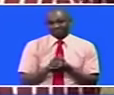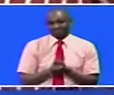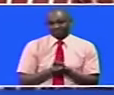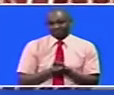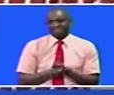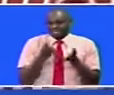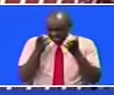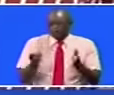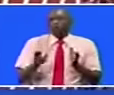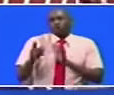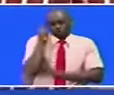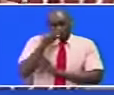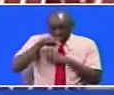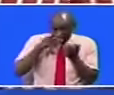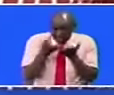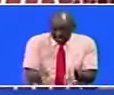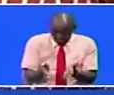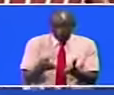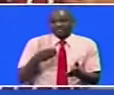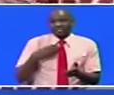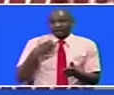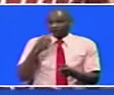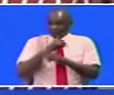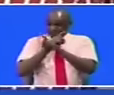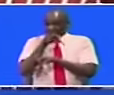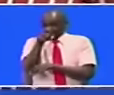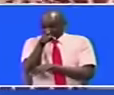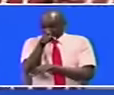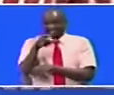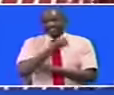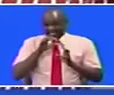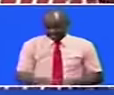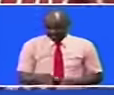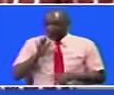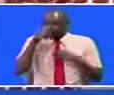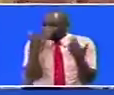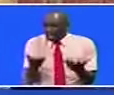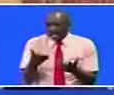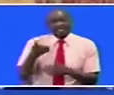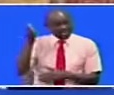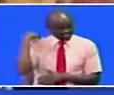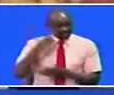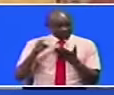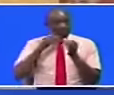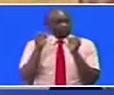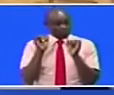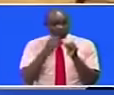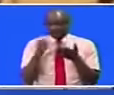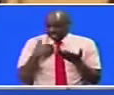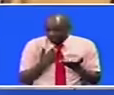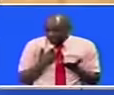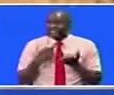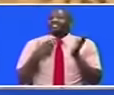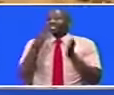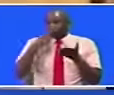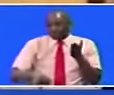The revelations are bound to put the senator on the defense yet again, following a dramatic last few weeks. It is now emerging